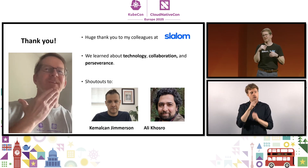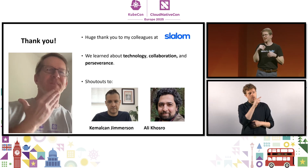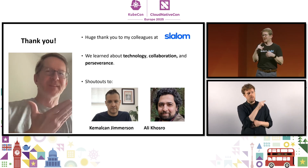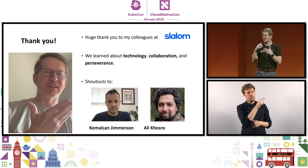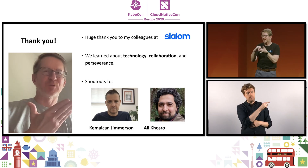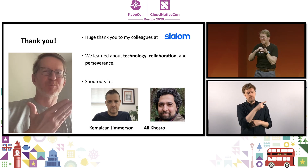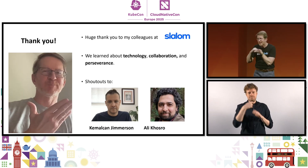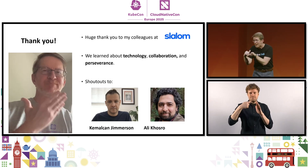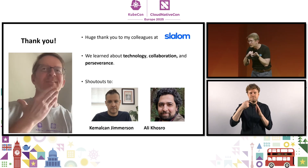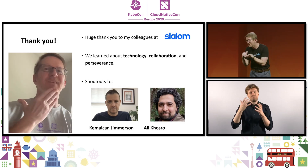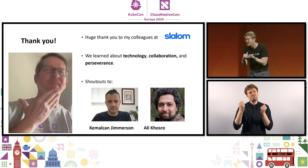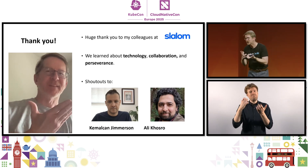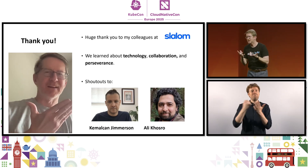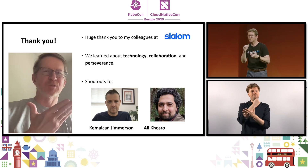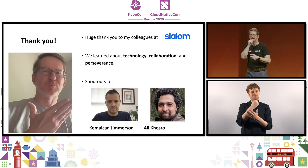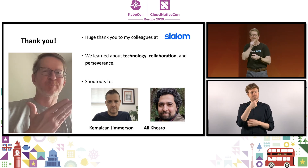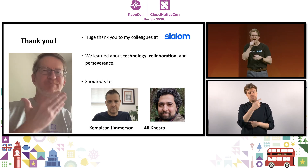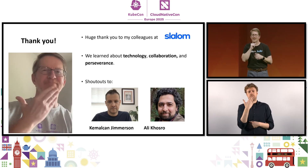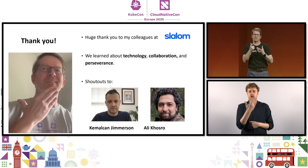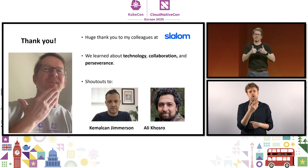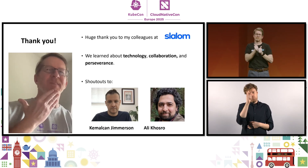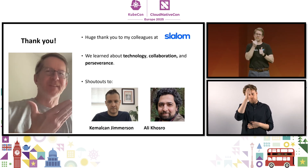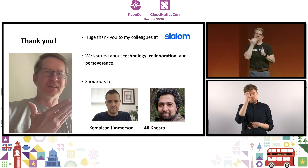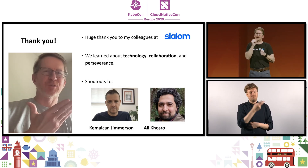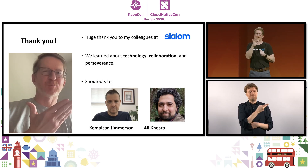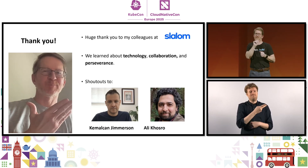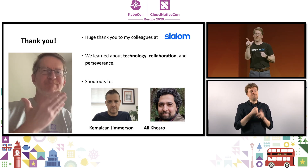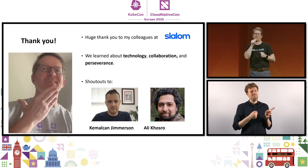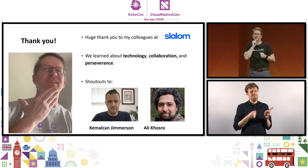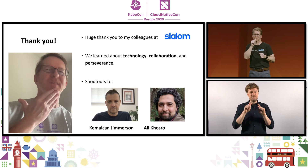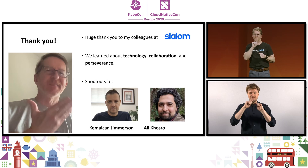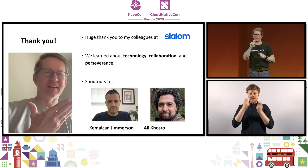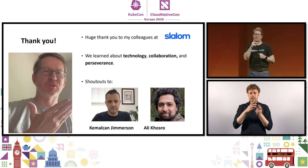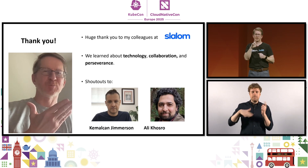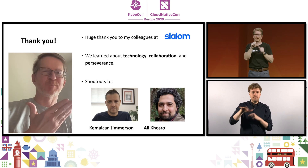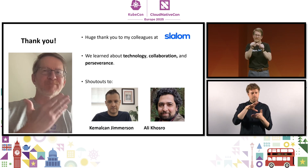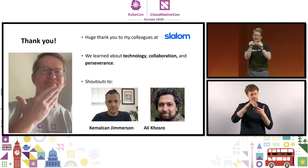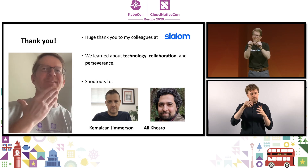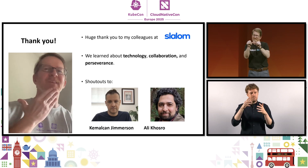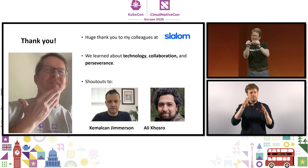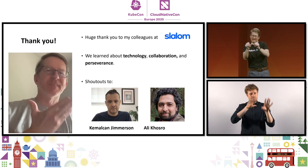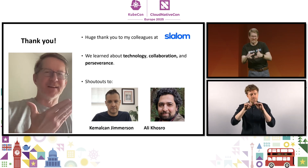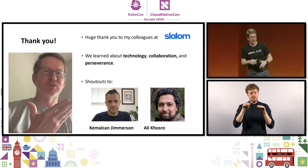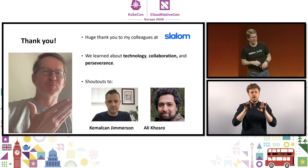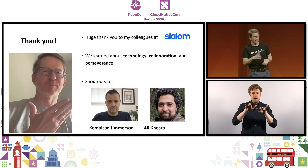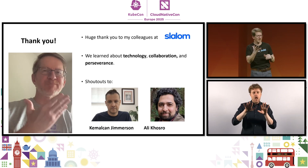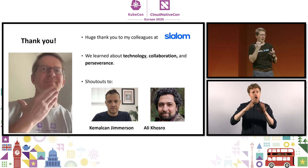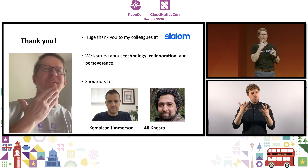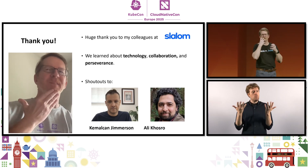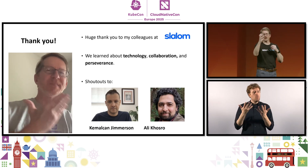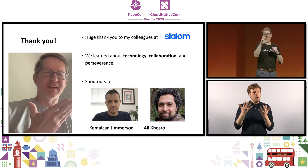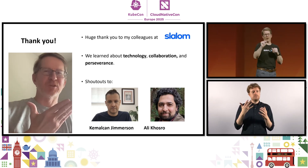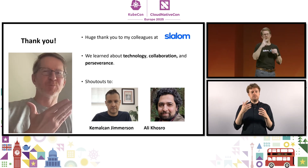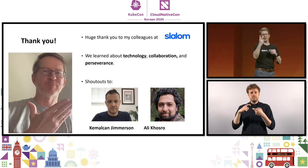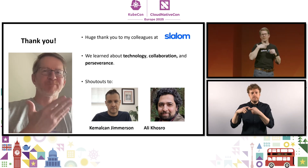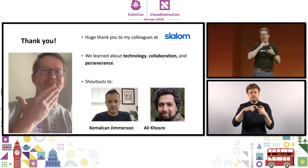all learning about the technology, collaborating, and really it was best of all, really, we required a